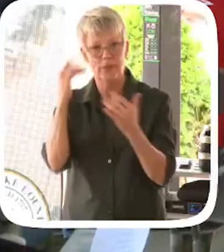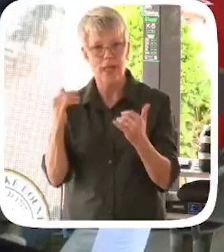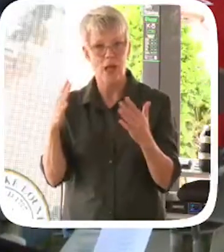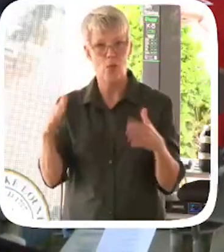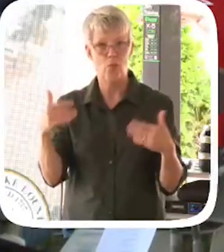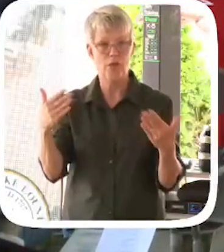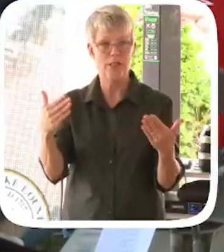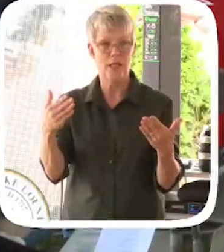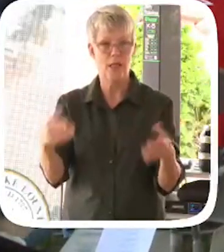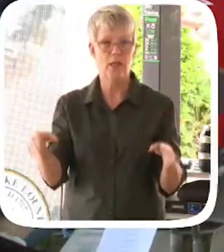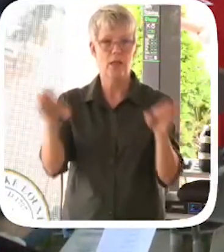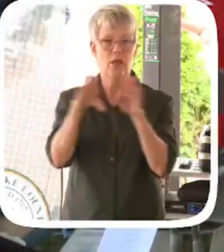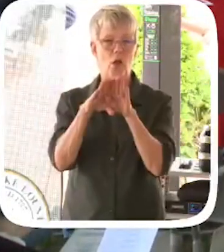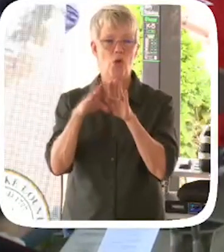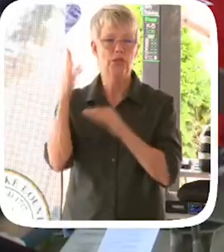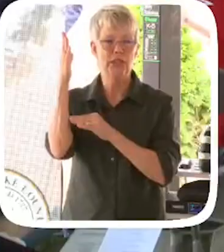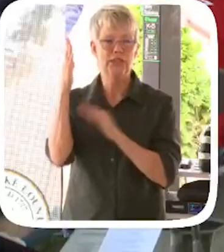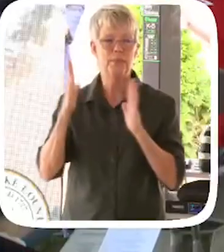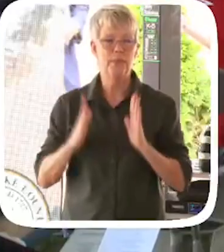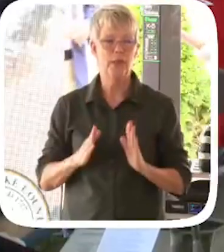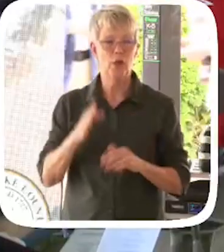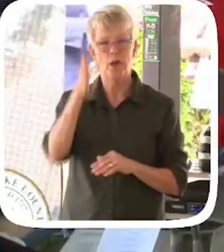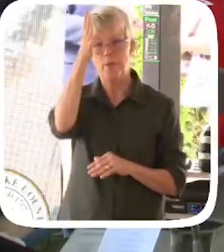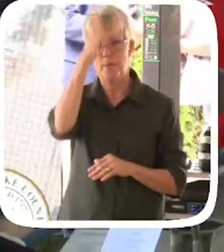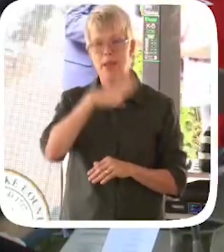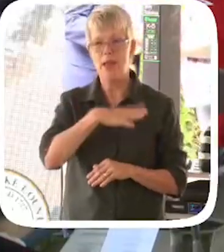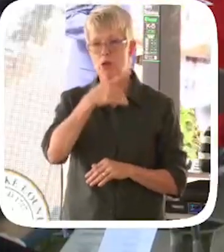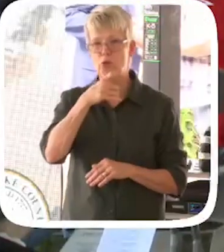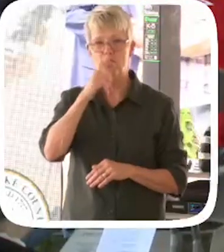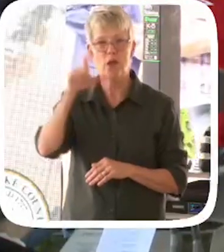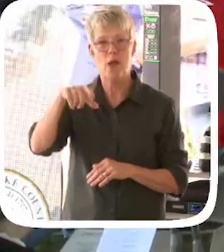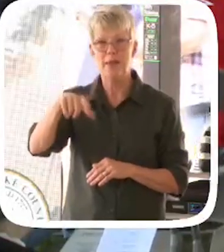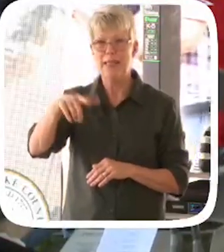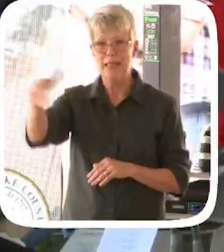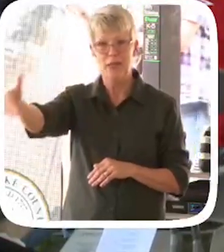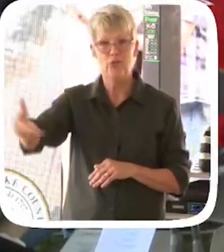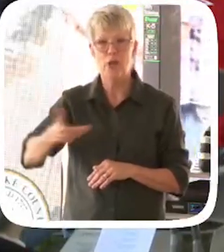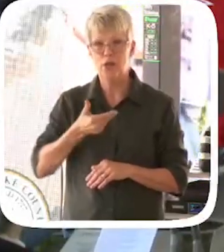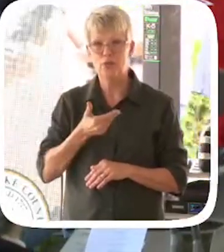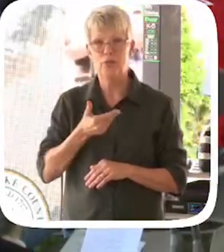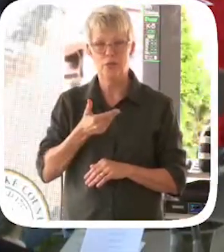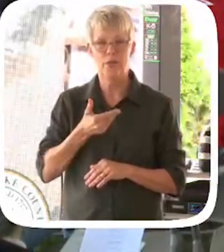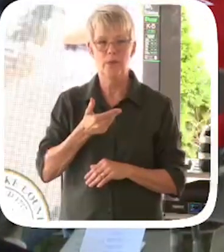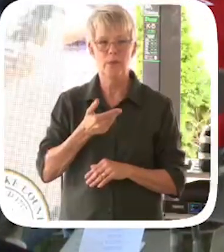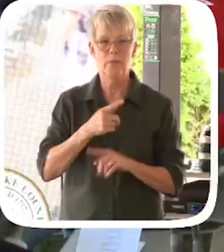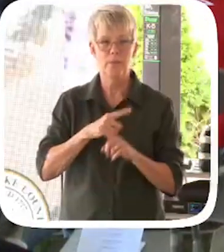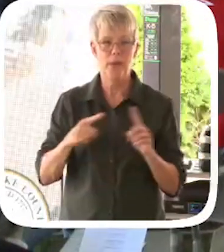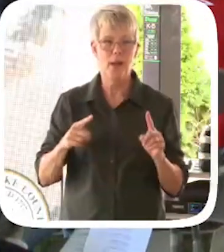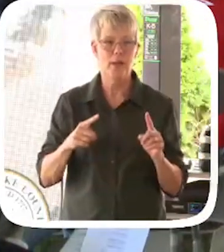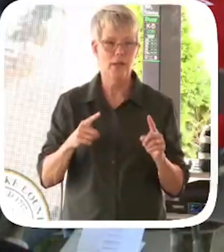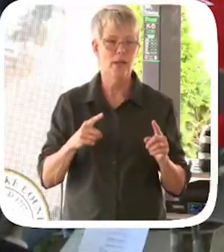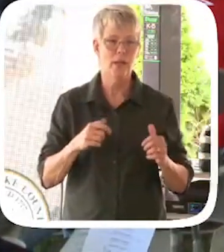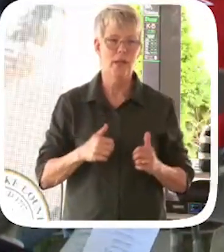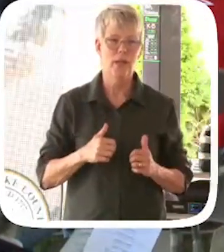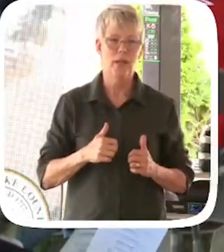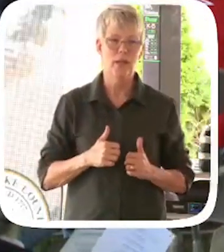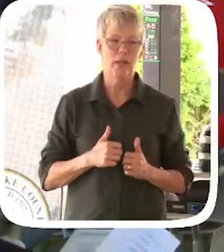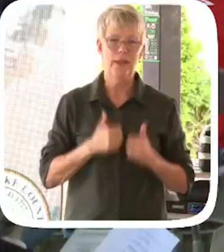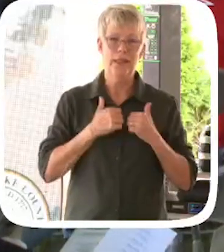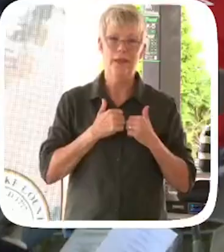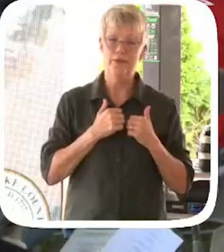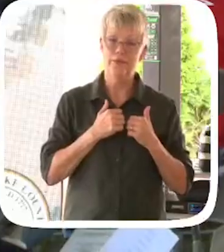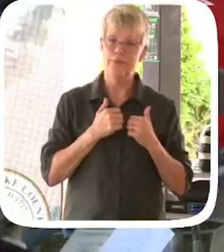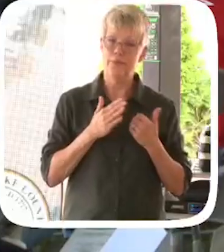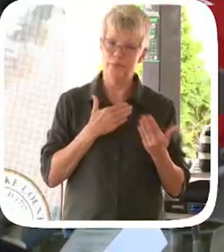present our closing speaker, a man that needs no introduction himself, that lived irreparable damage to his